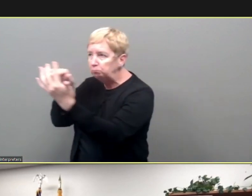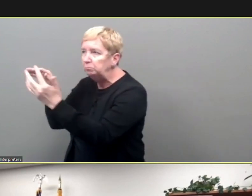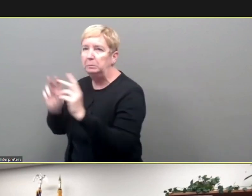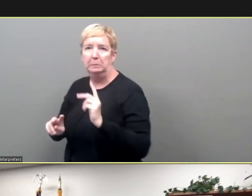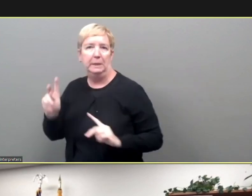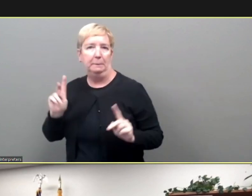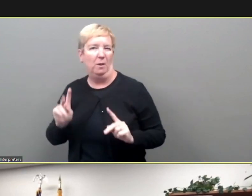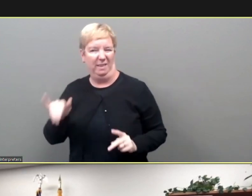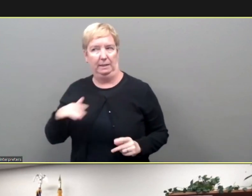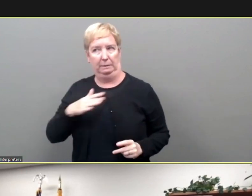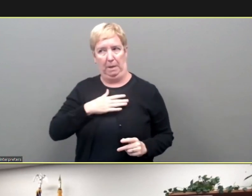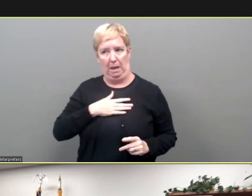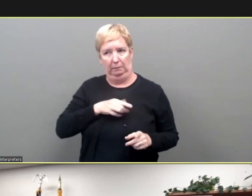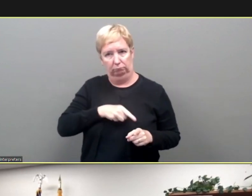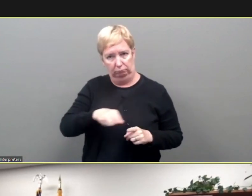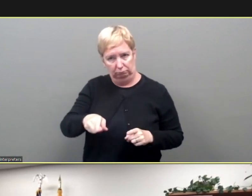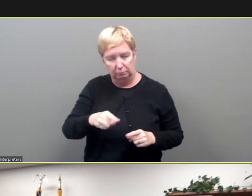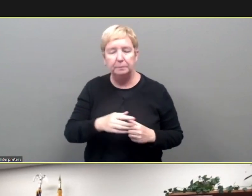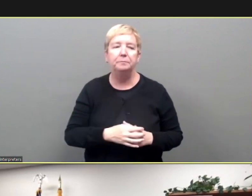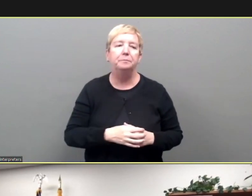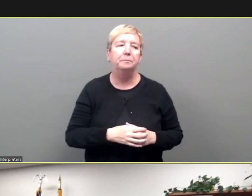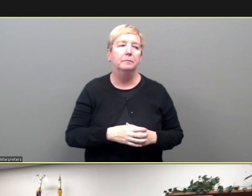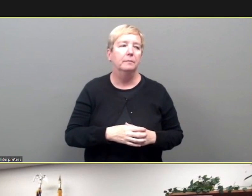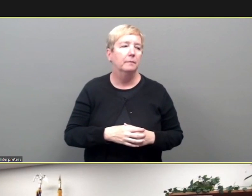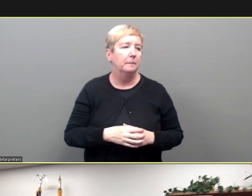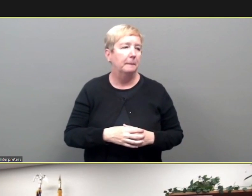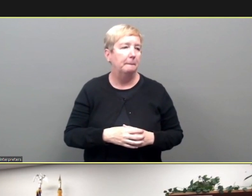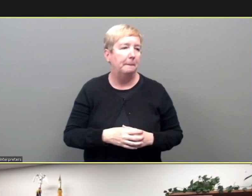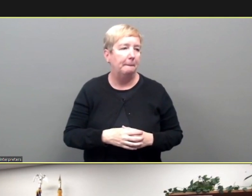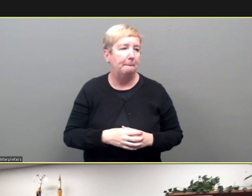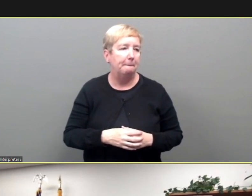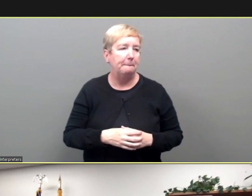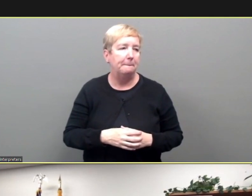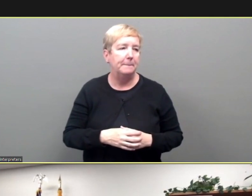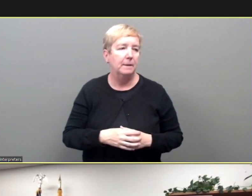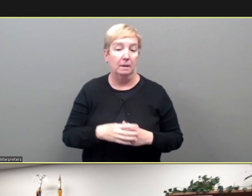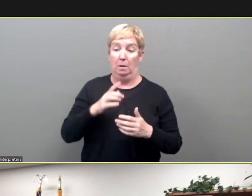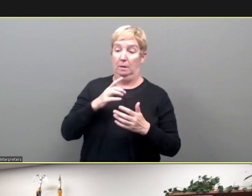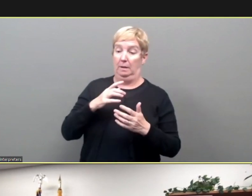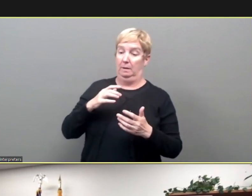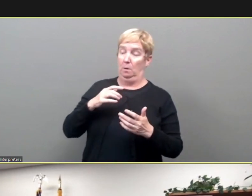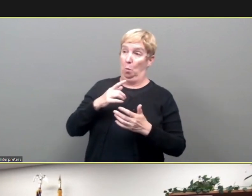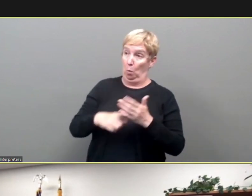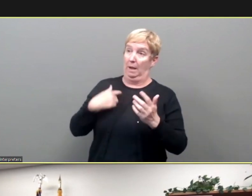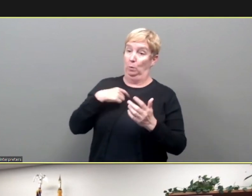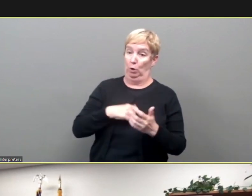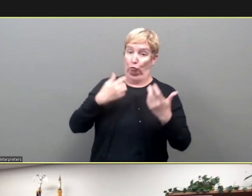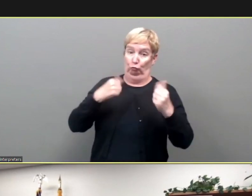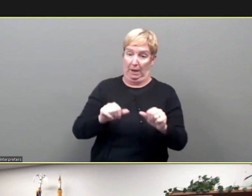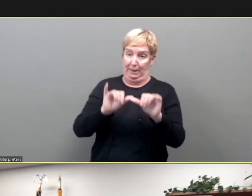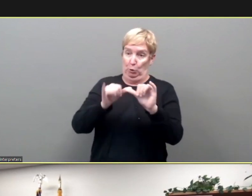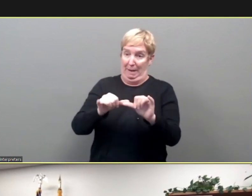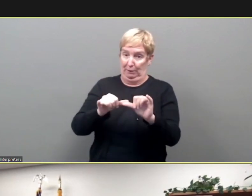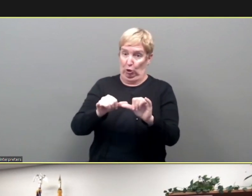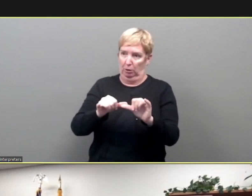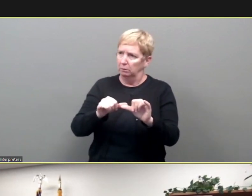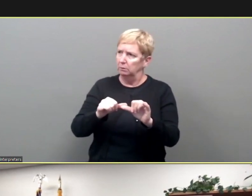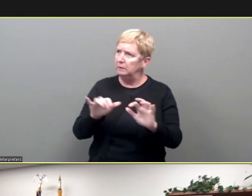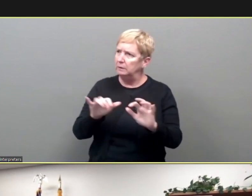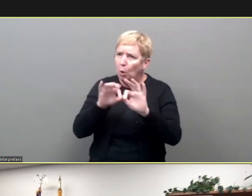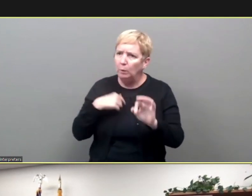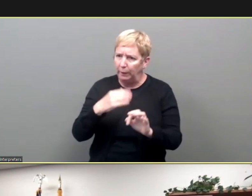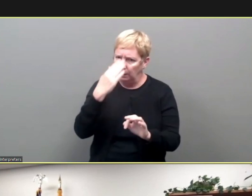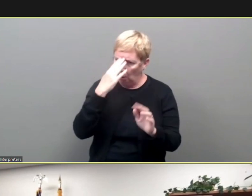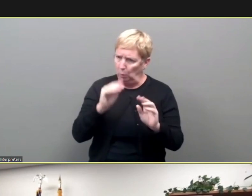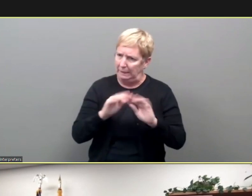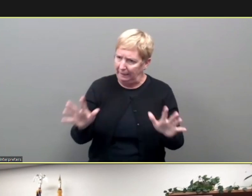a very clear case definition of what you're trying to measure is really critical. And so I